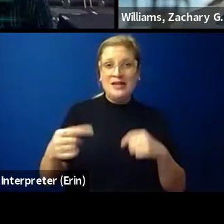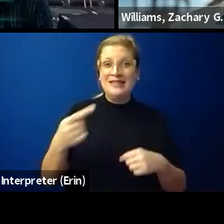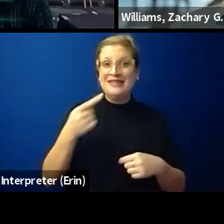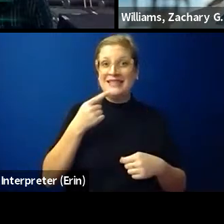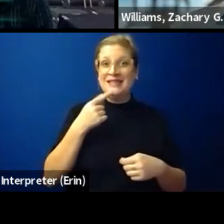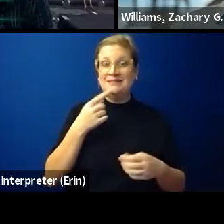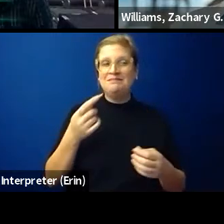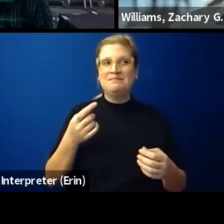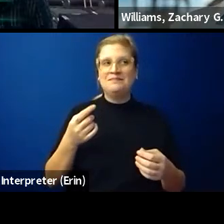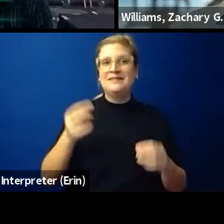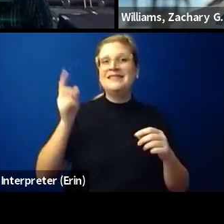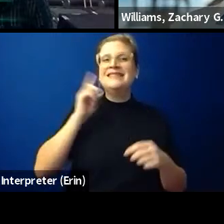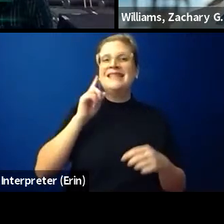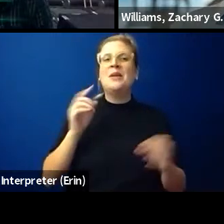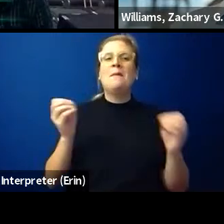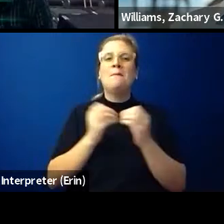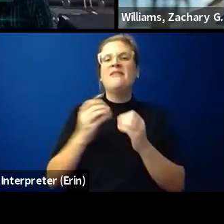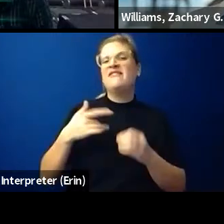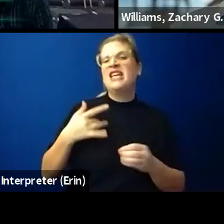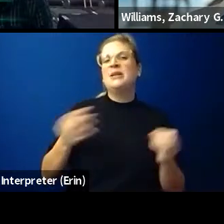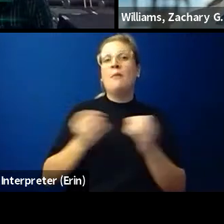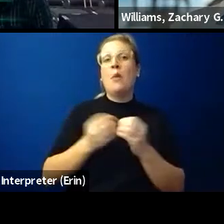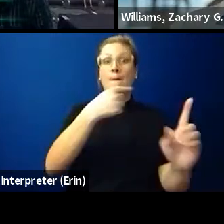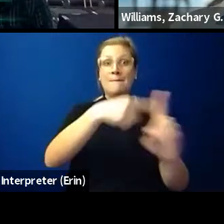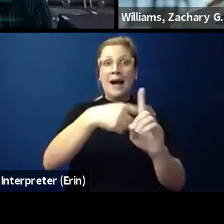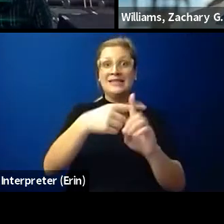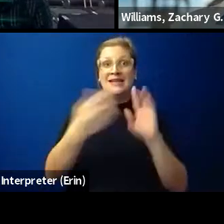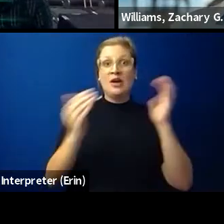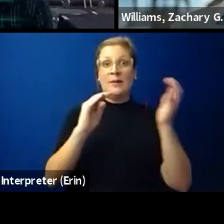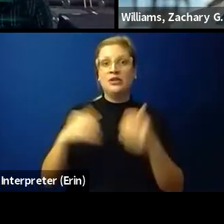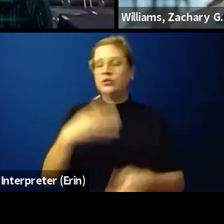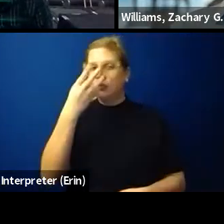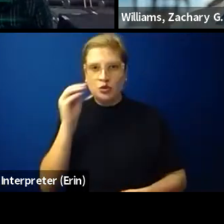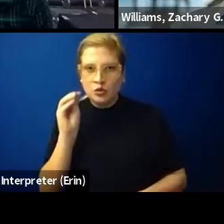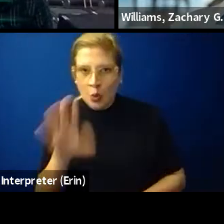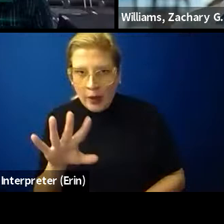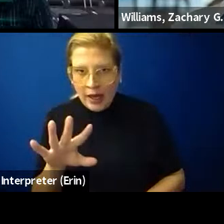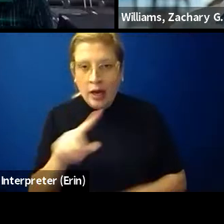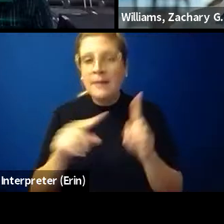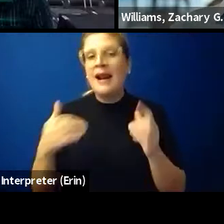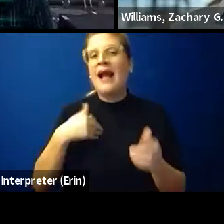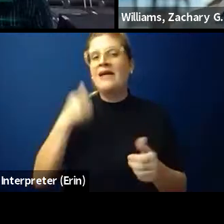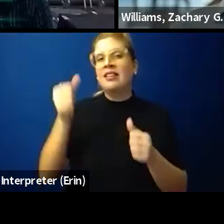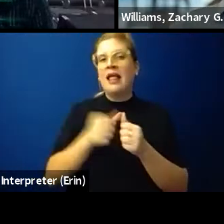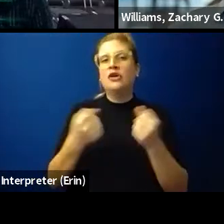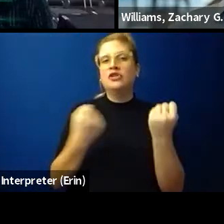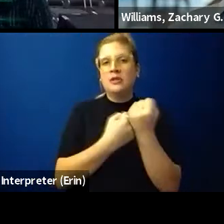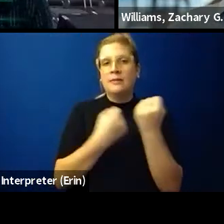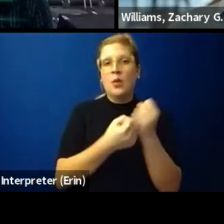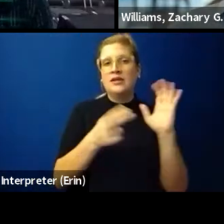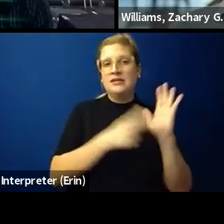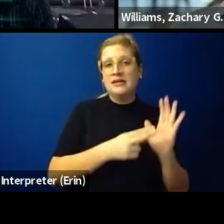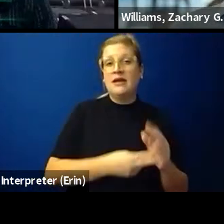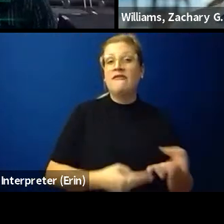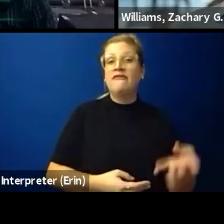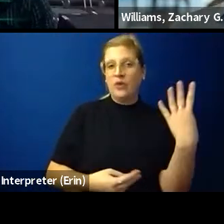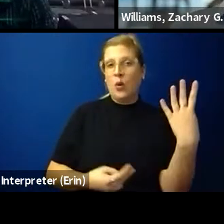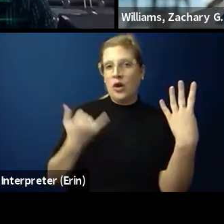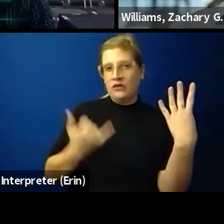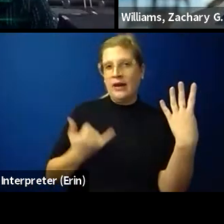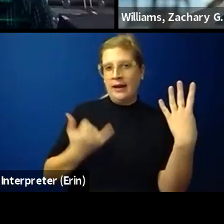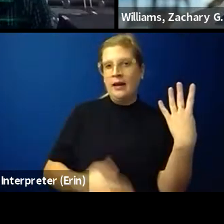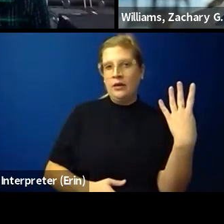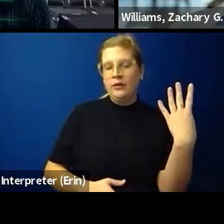care. But we have gotten a number of letters of support signed. We've gotten about 4 right now, and we've